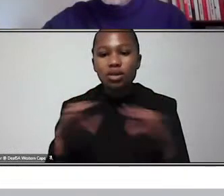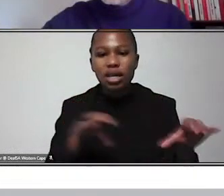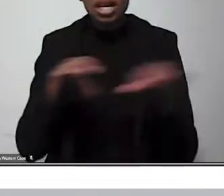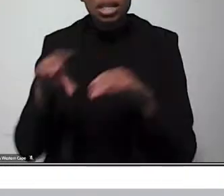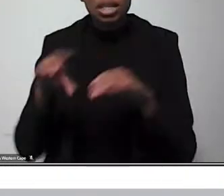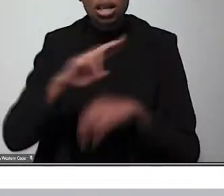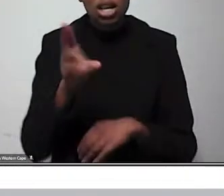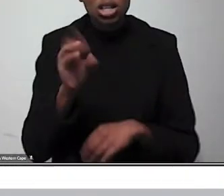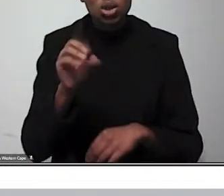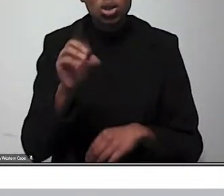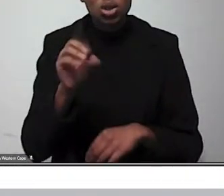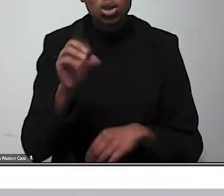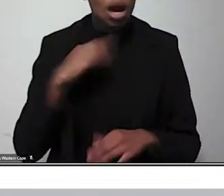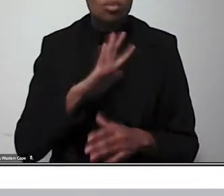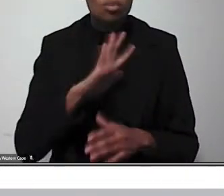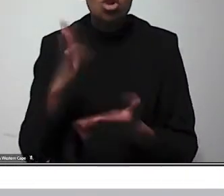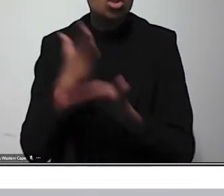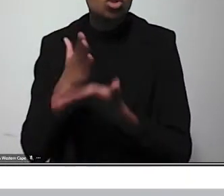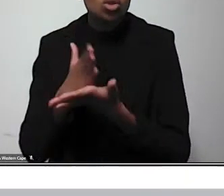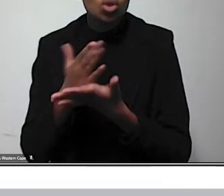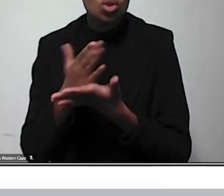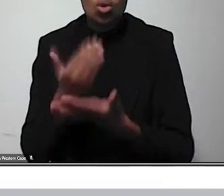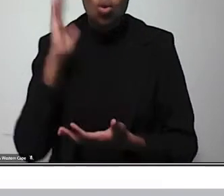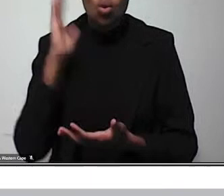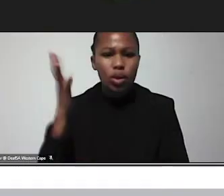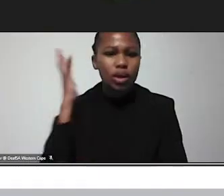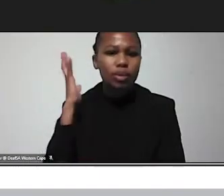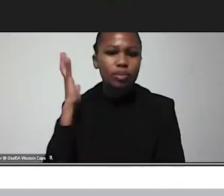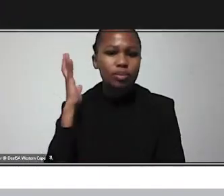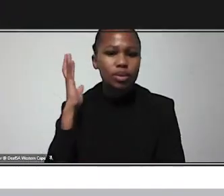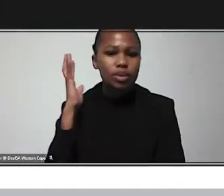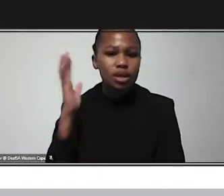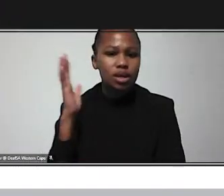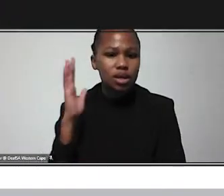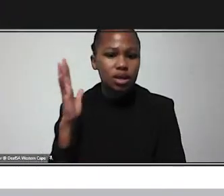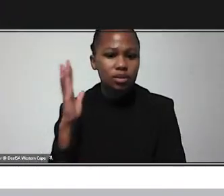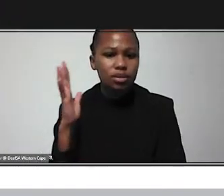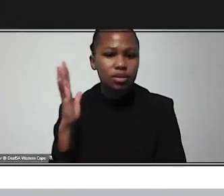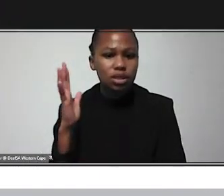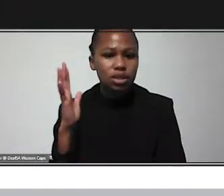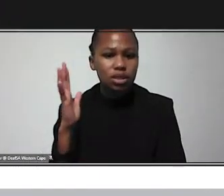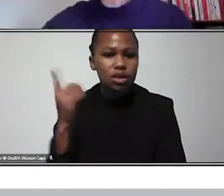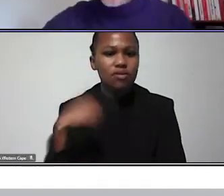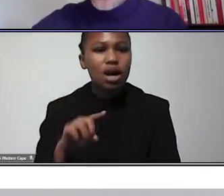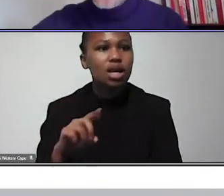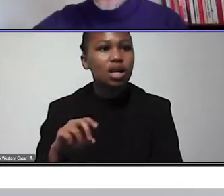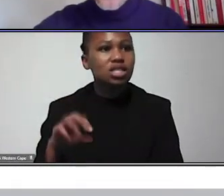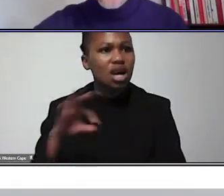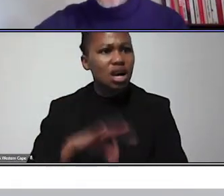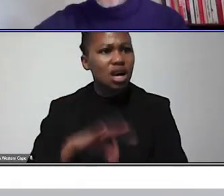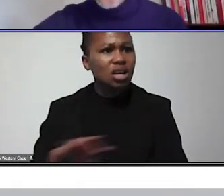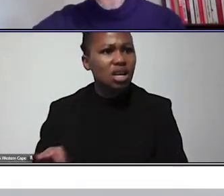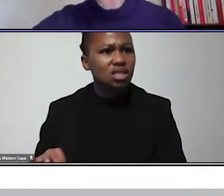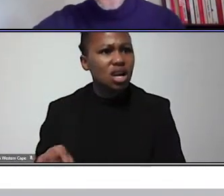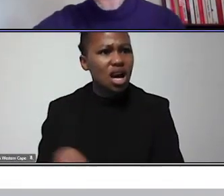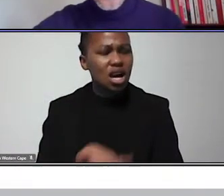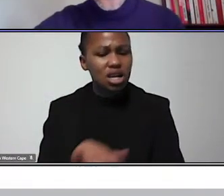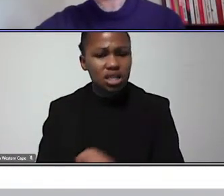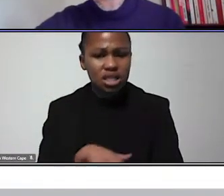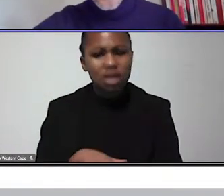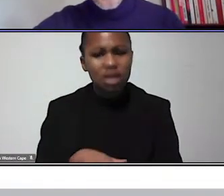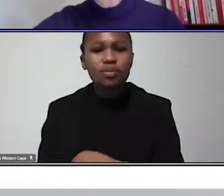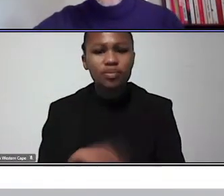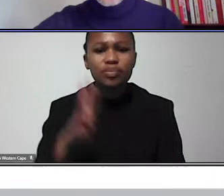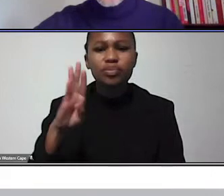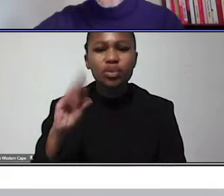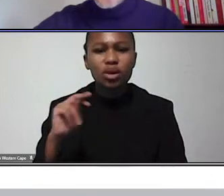not sure on who will be representing the delegation from agriculture. Yes, it's actually our colleague Bongiswa. So Bongiswa, welcome,